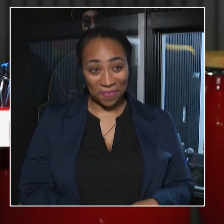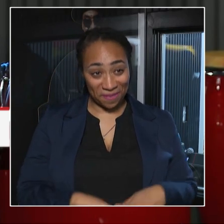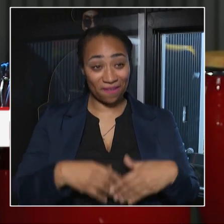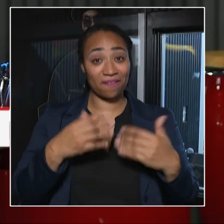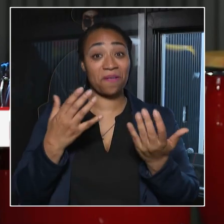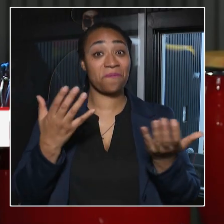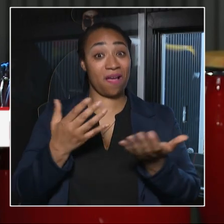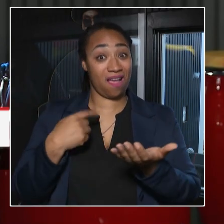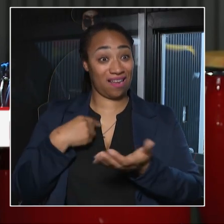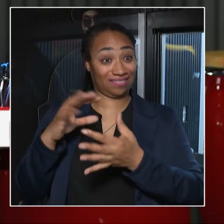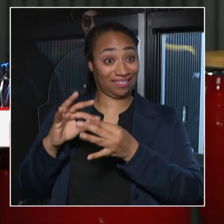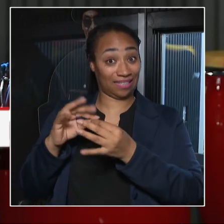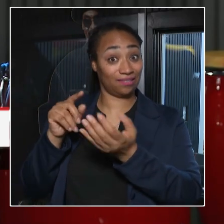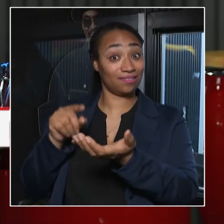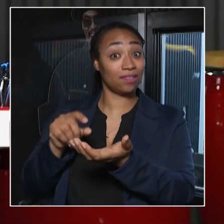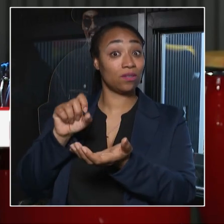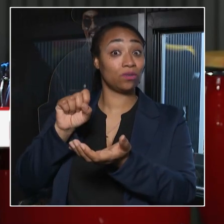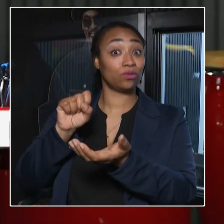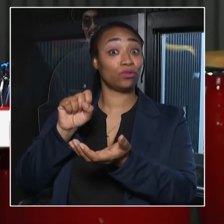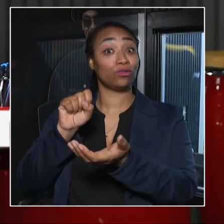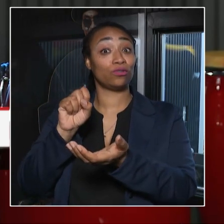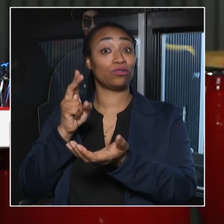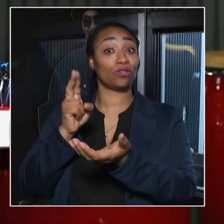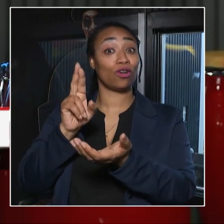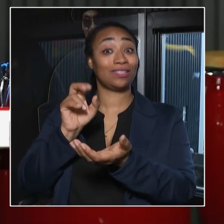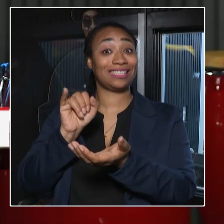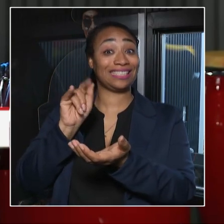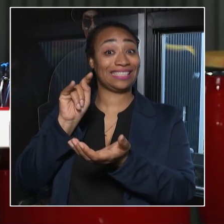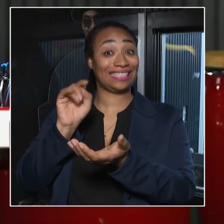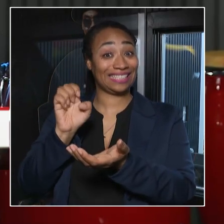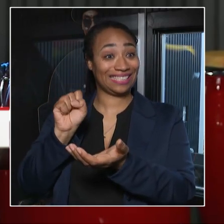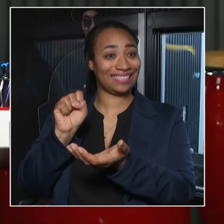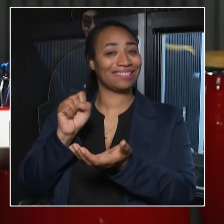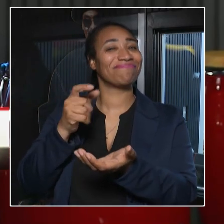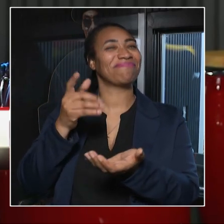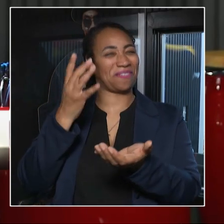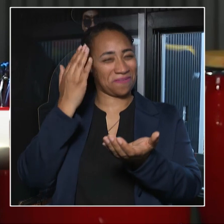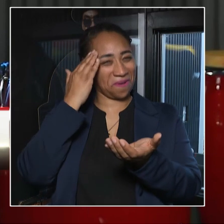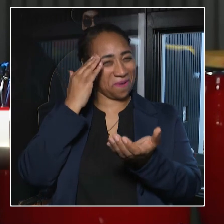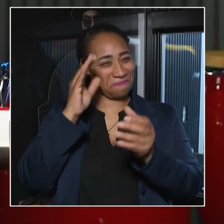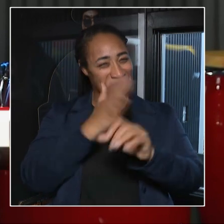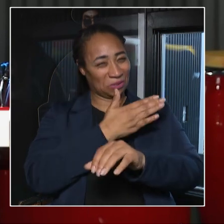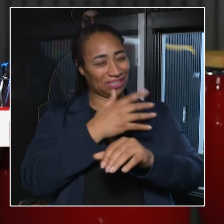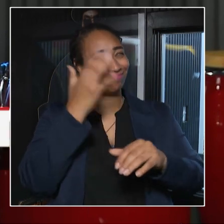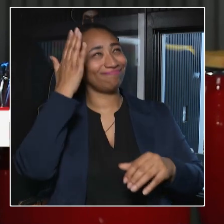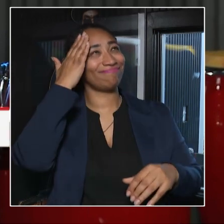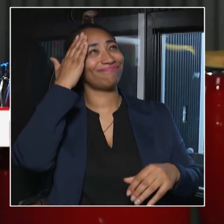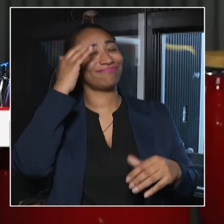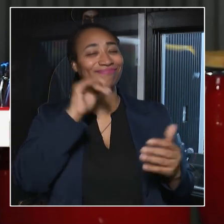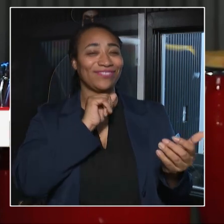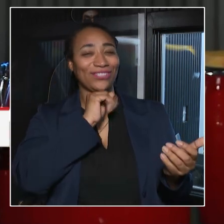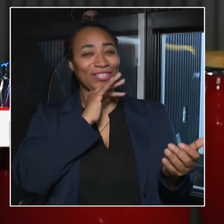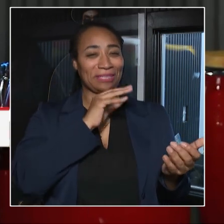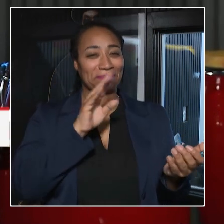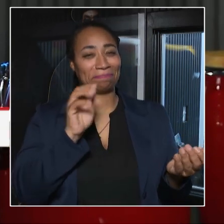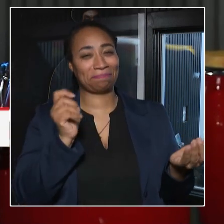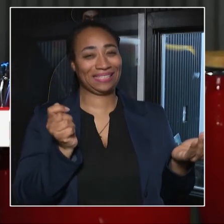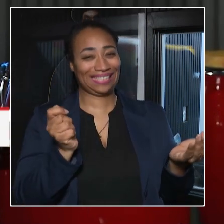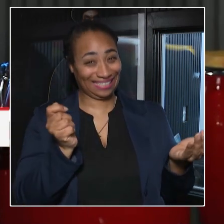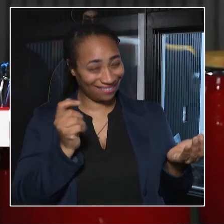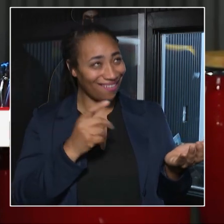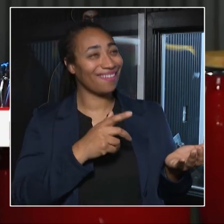When I say welcome, I'm sure many of you will begin to tap your feet and sound out to DC. When I say